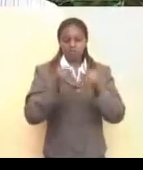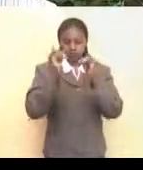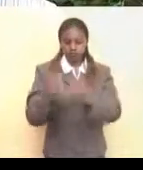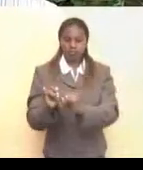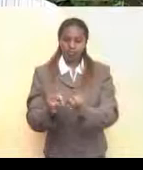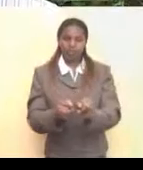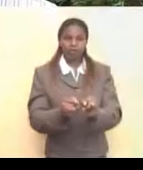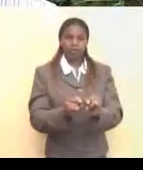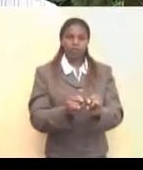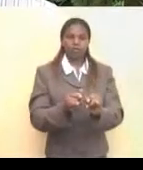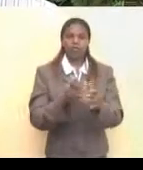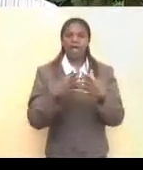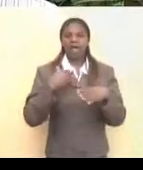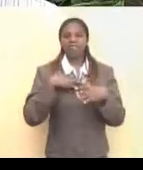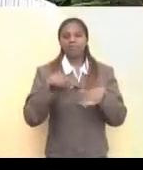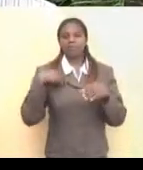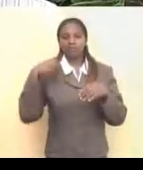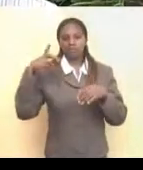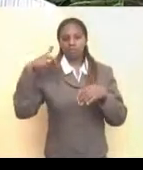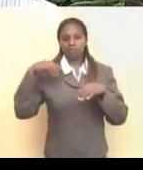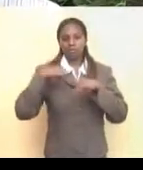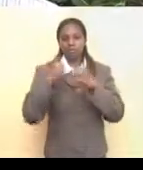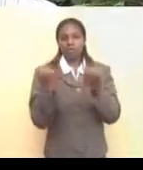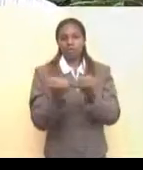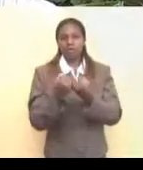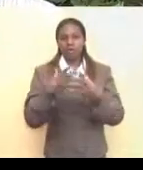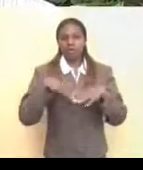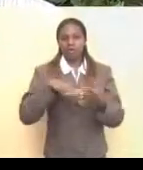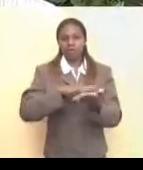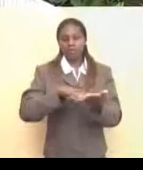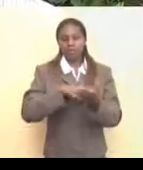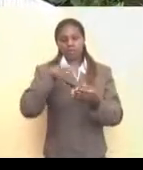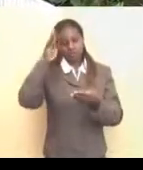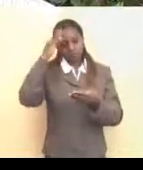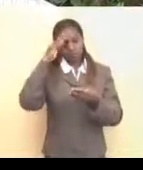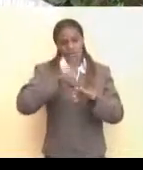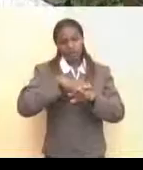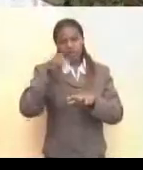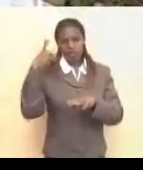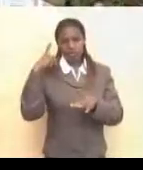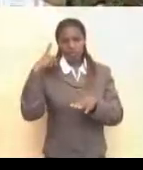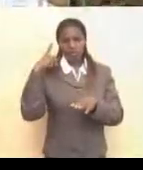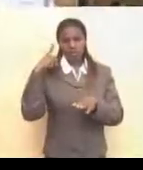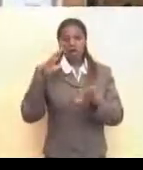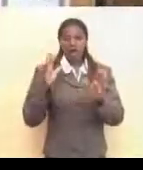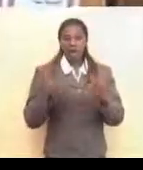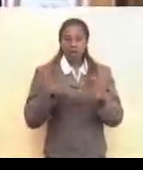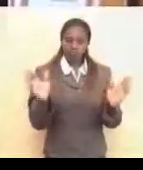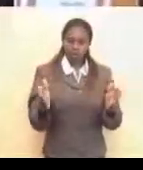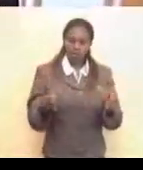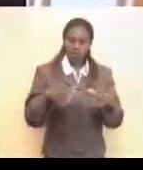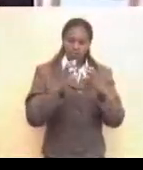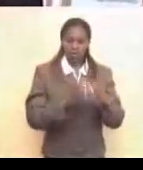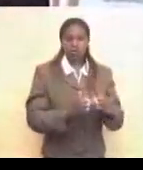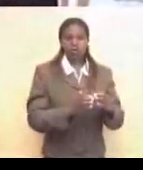In our case, it's people we call paralegals, people who have basic knowledge on law and how to mobilize